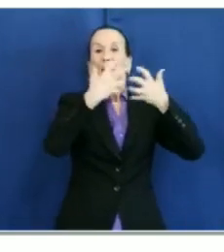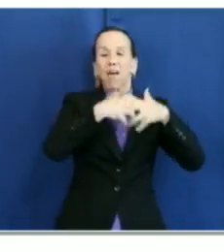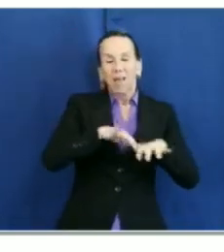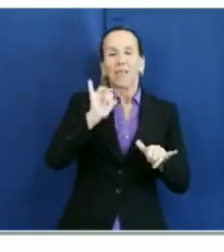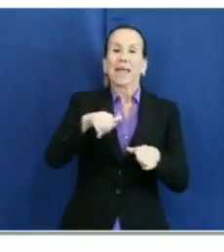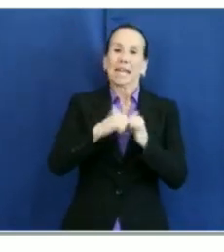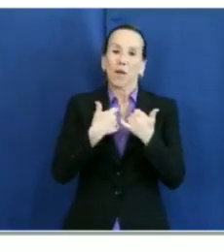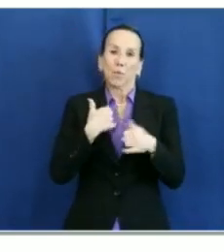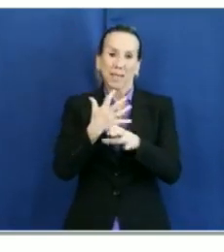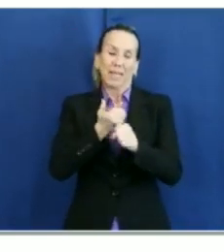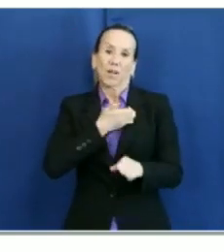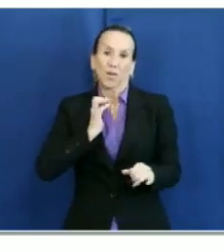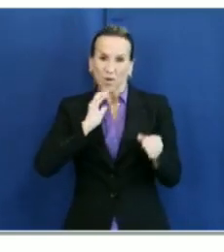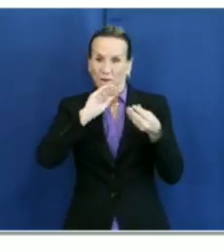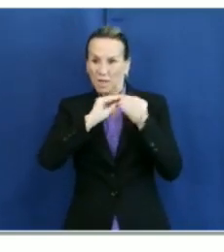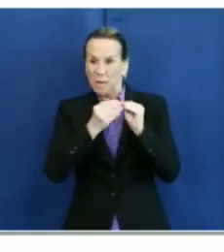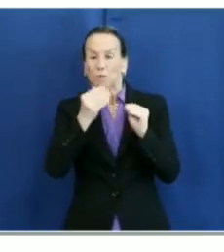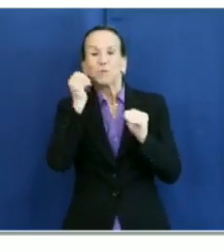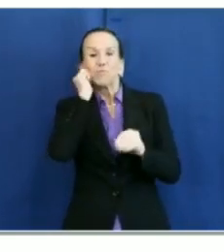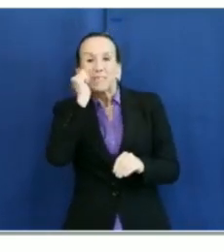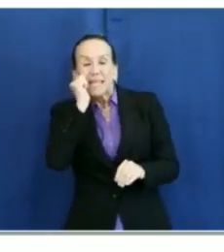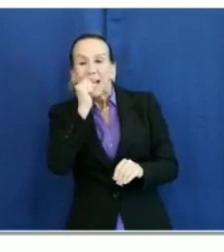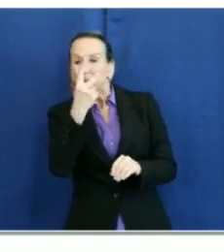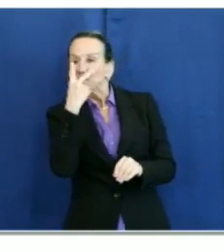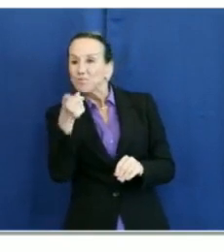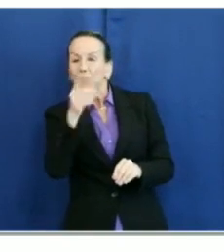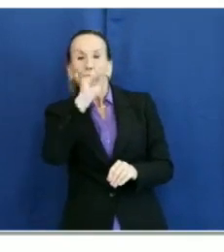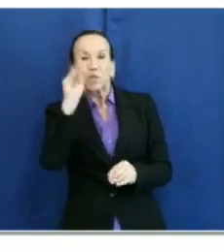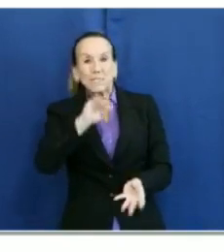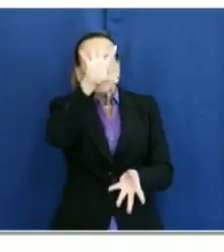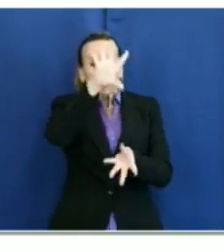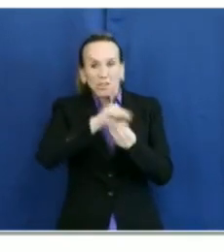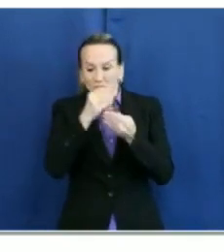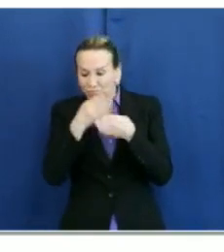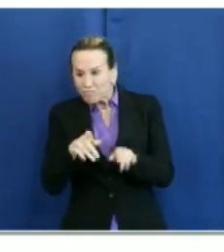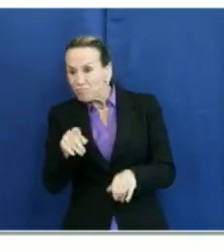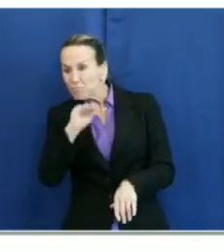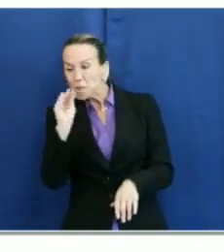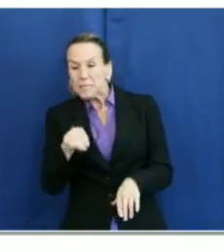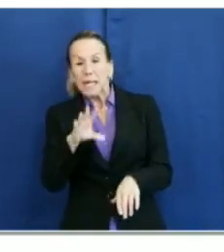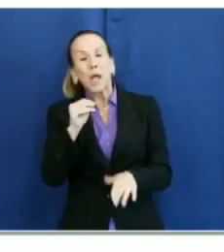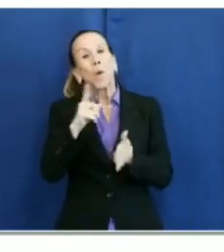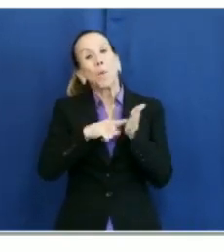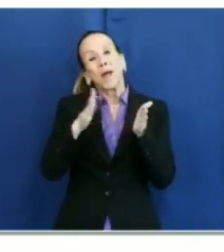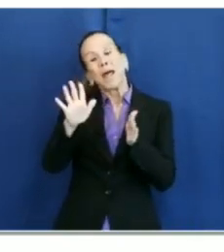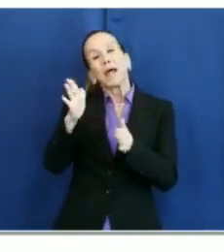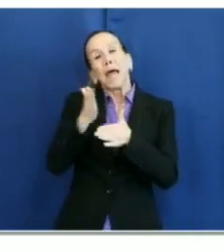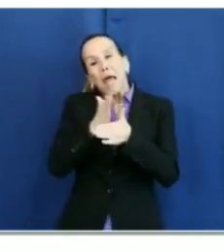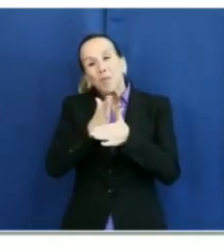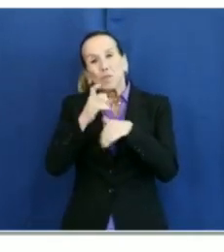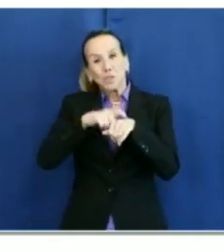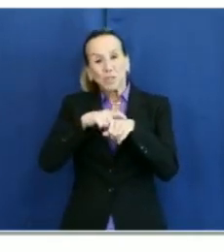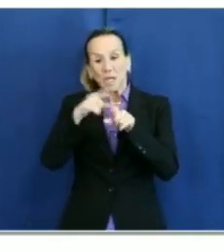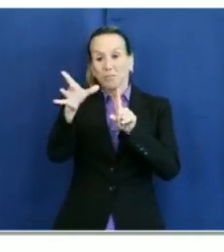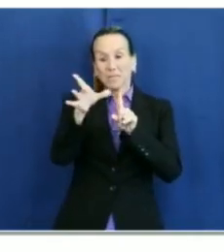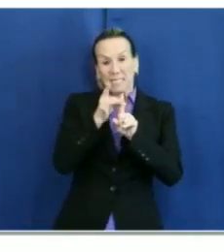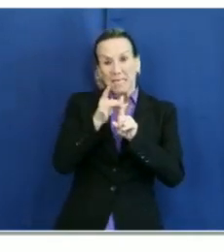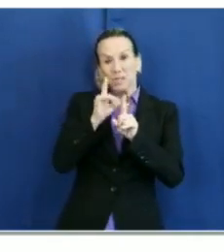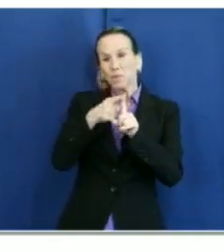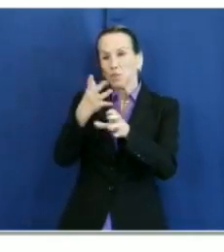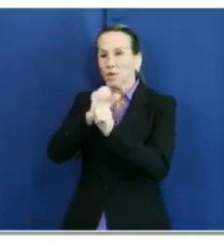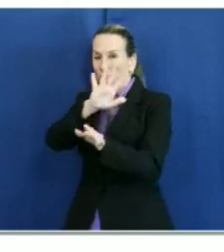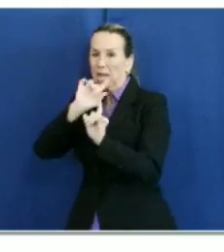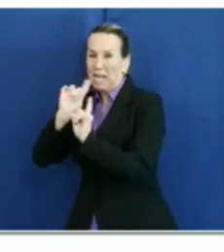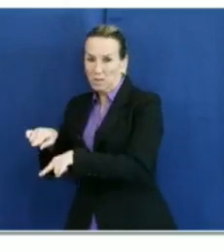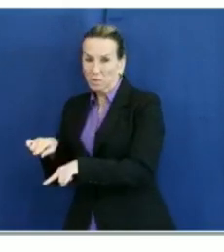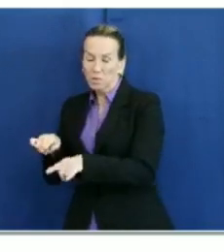what they average on a daily basis. So you can see the percentage of the total, along with the average turnaround time as we're monitoring. And I think we